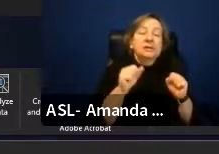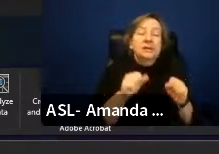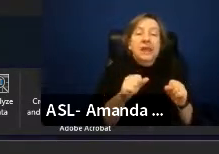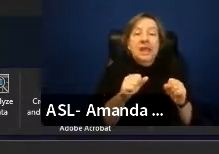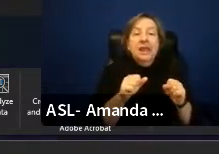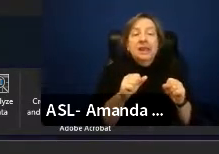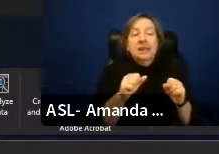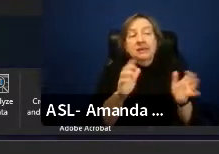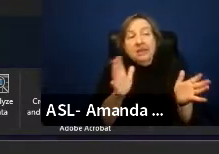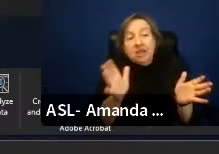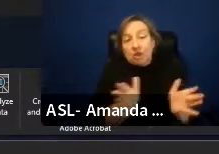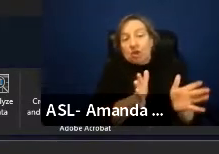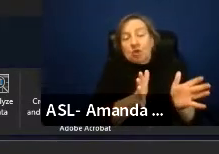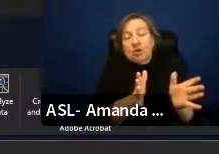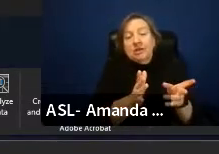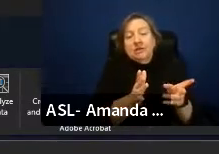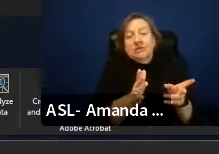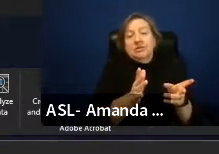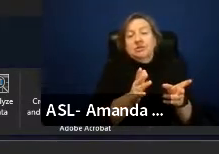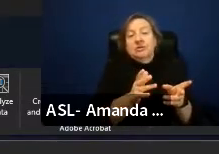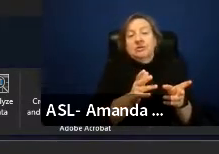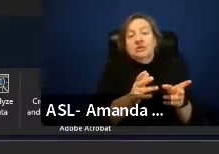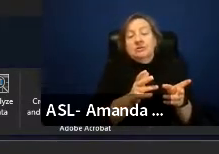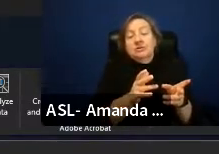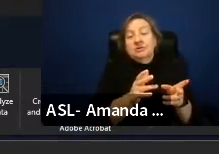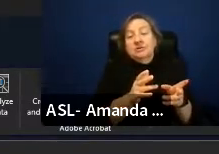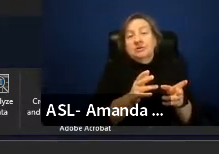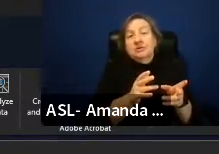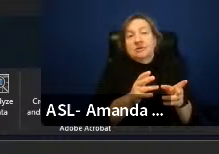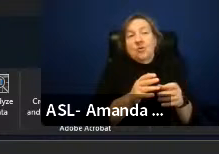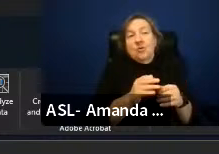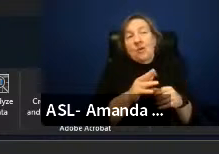incentivize or disincentivize that type of closure.